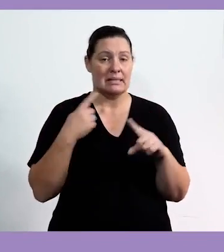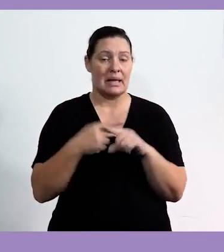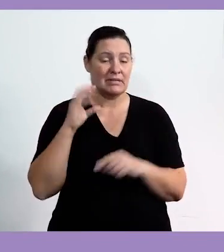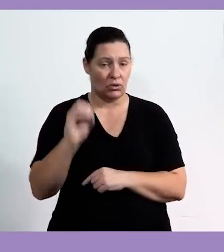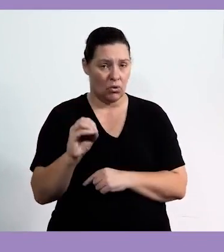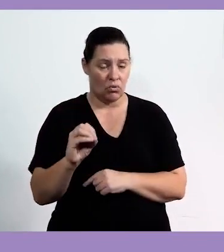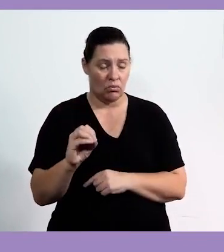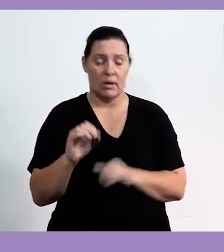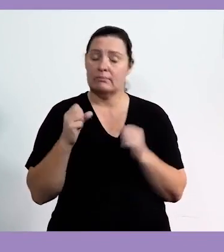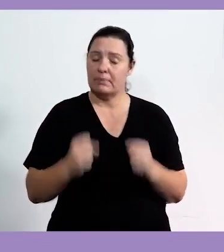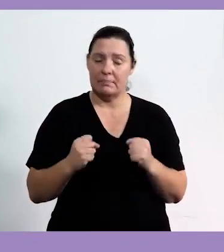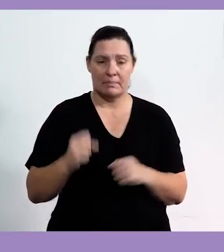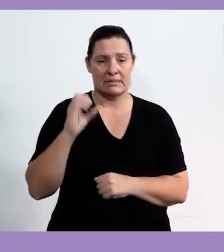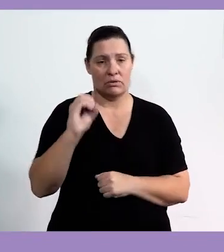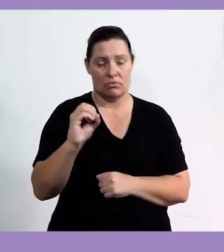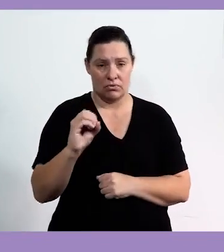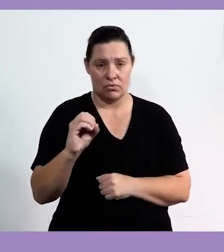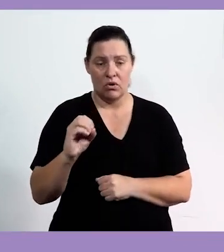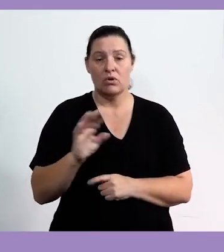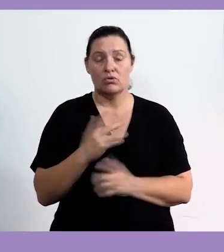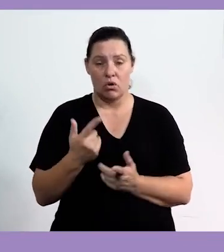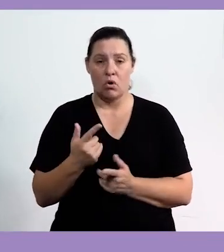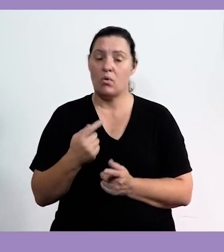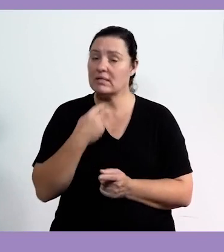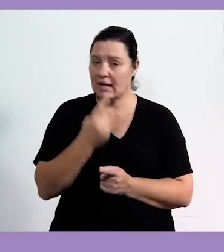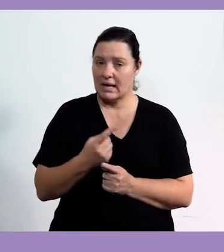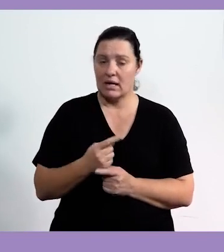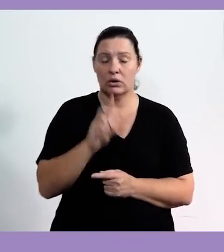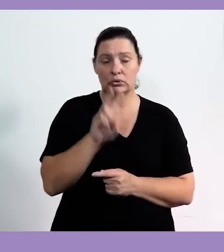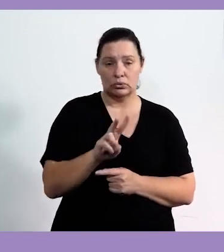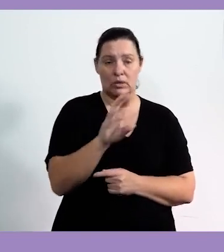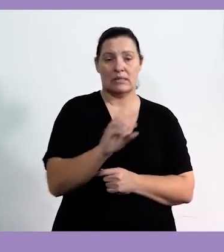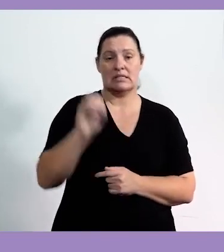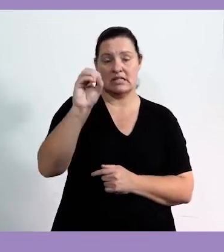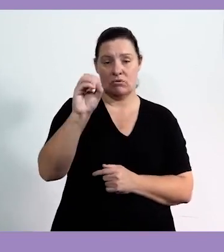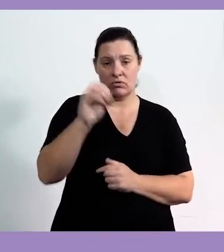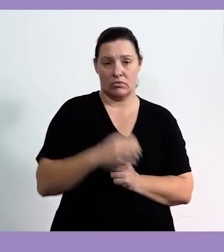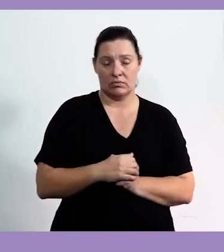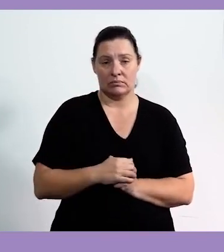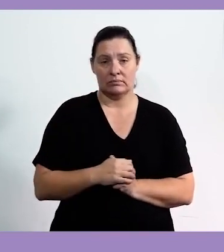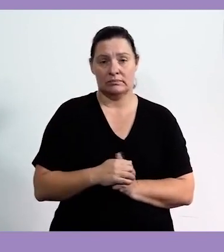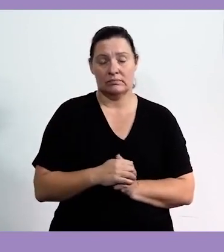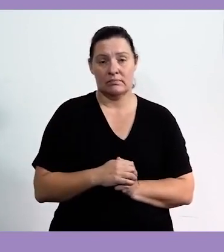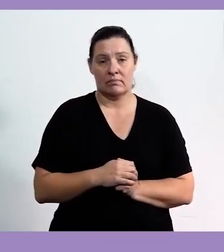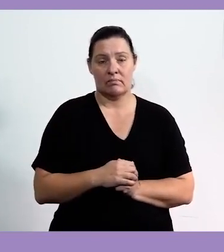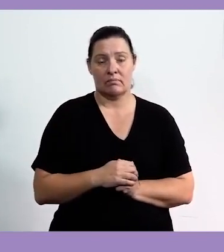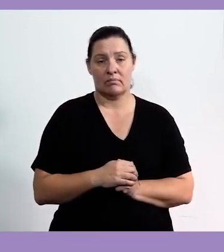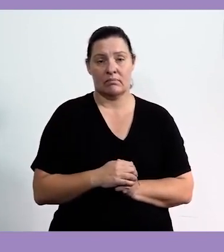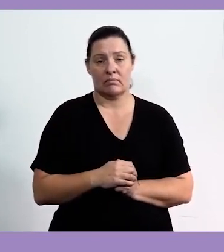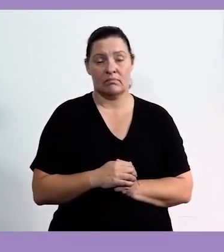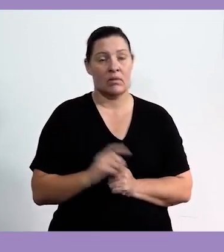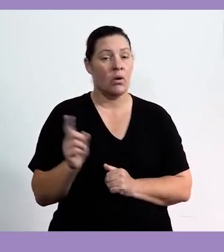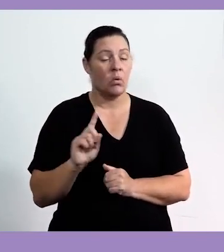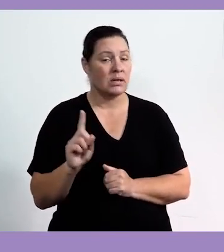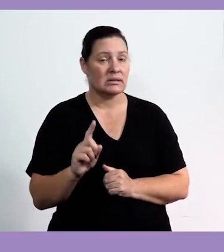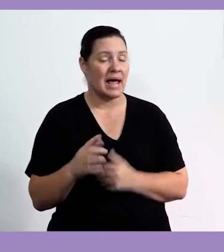number multiplied by 0 will become 0. So we actually have here 2 to the exponent 0.